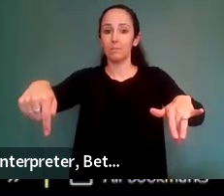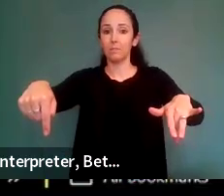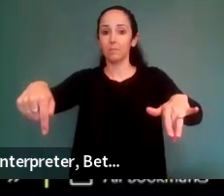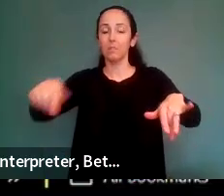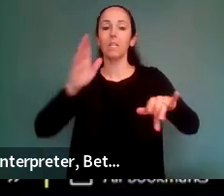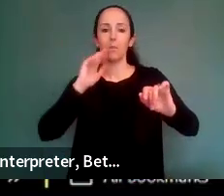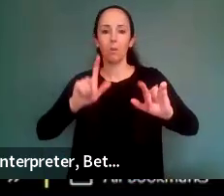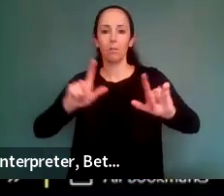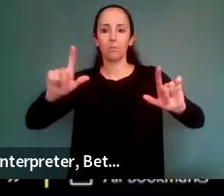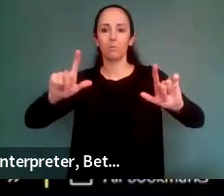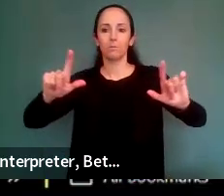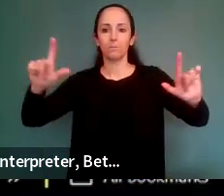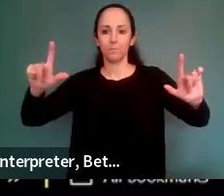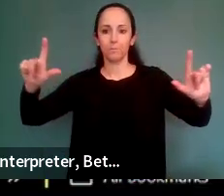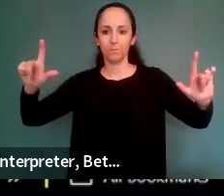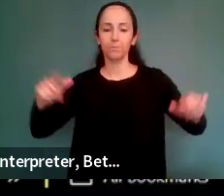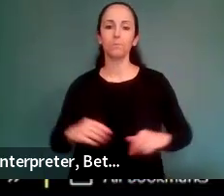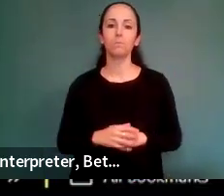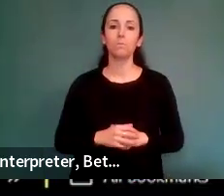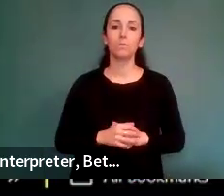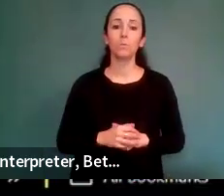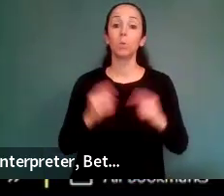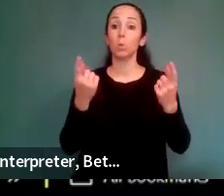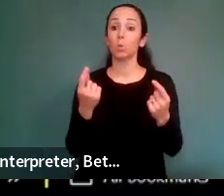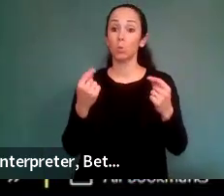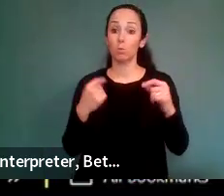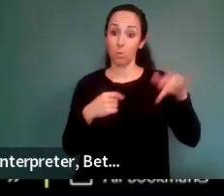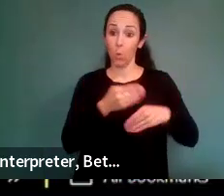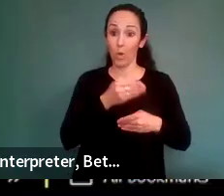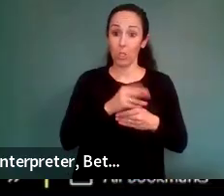way. What I'm doing is hitting the plus,